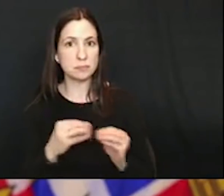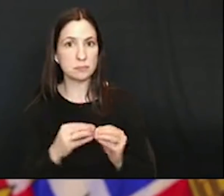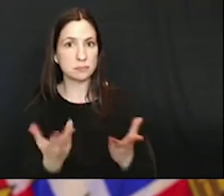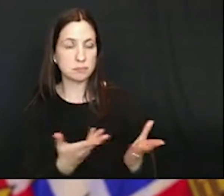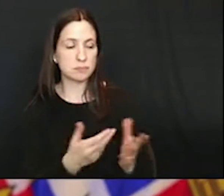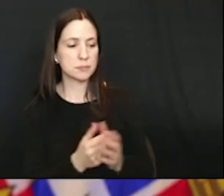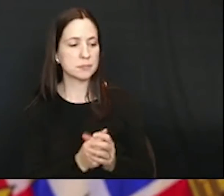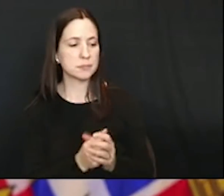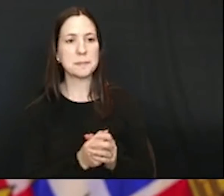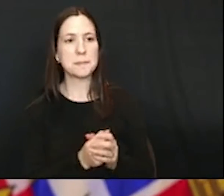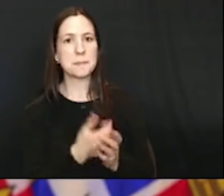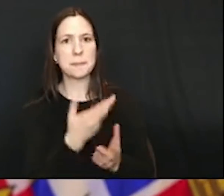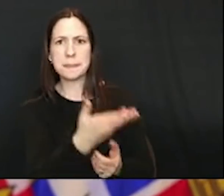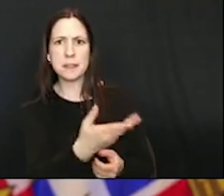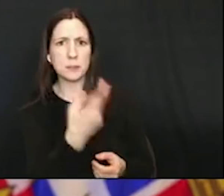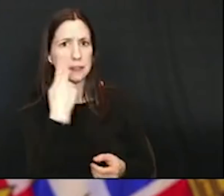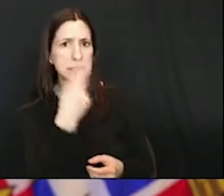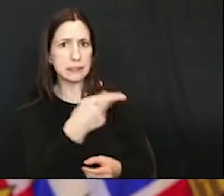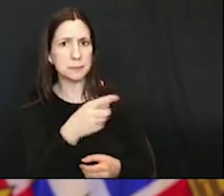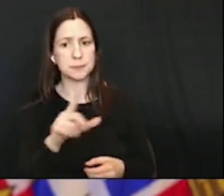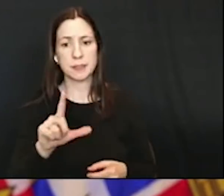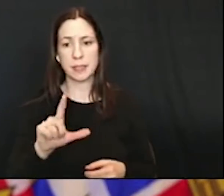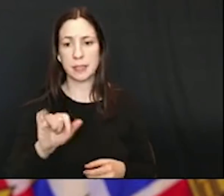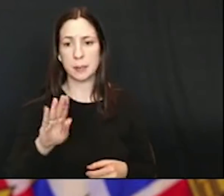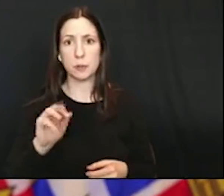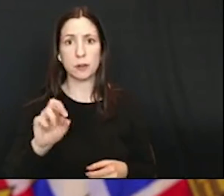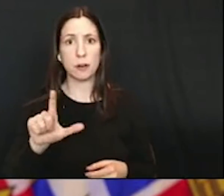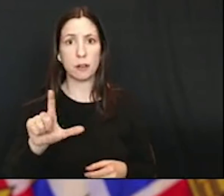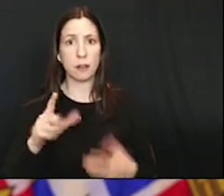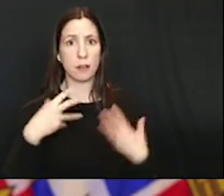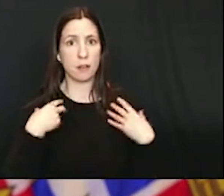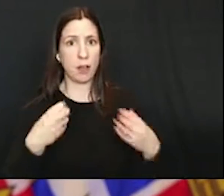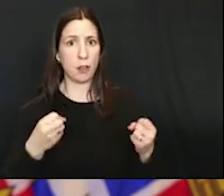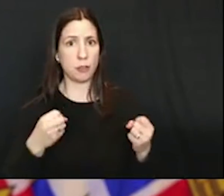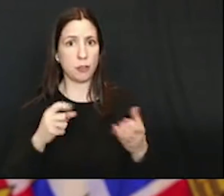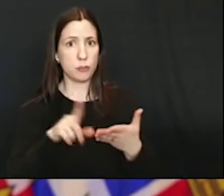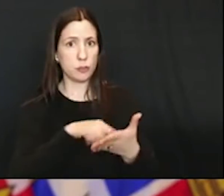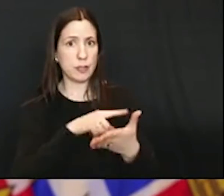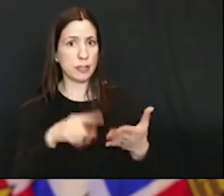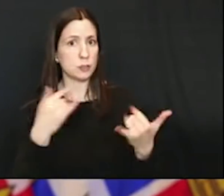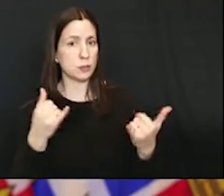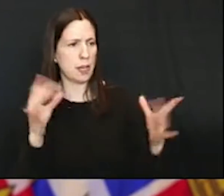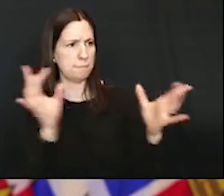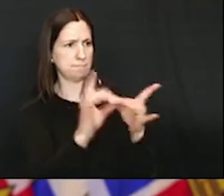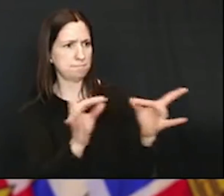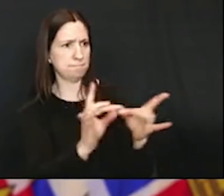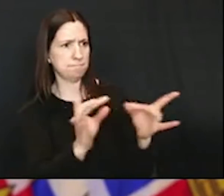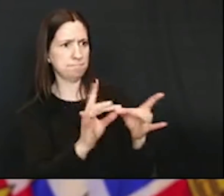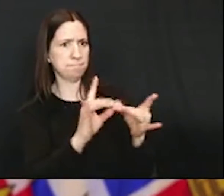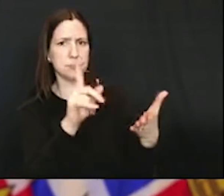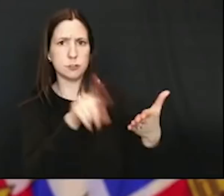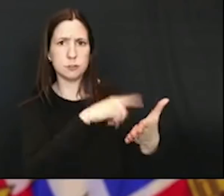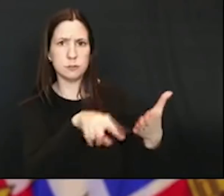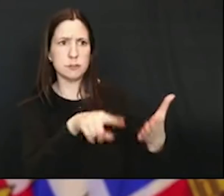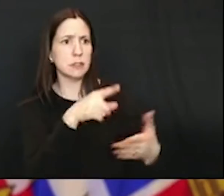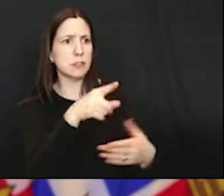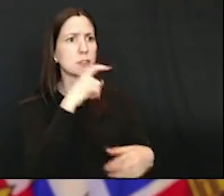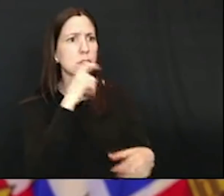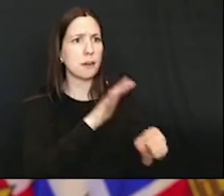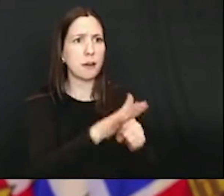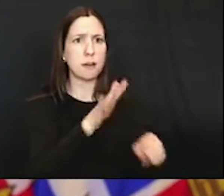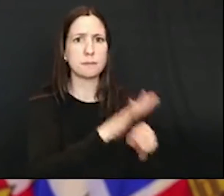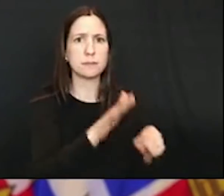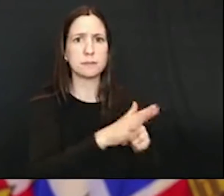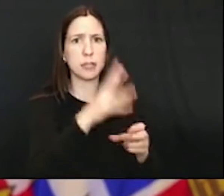follow-up? I don't know if you've seen the Liberal health critic came out today publicly being quite critical of the lack